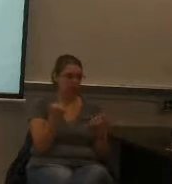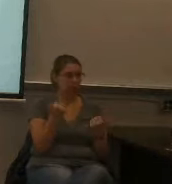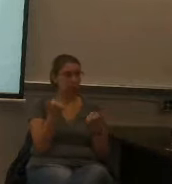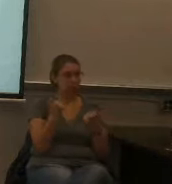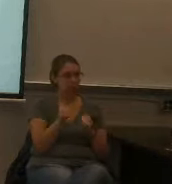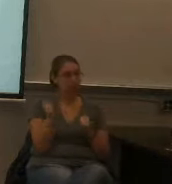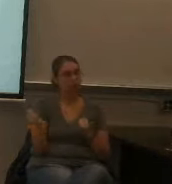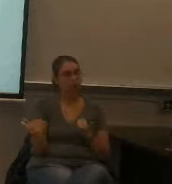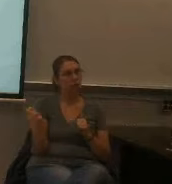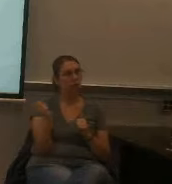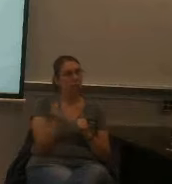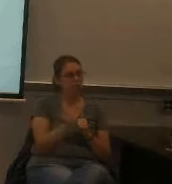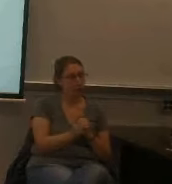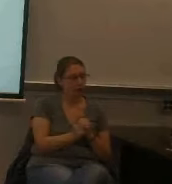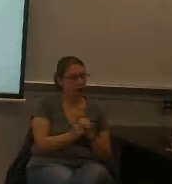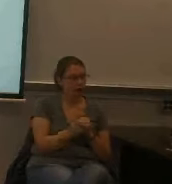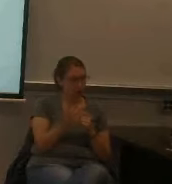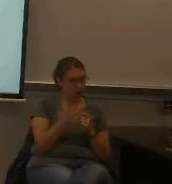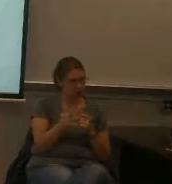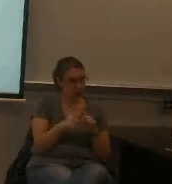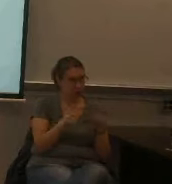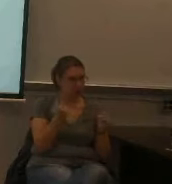to come back, but the general